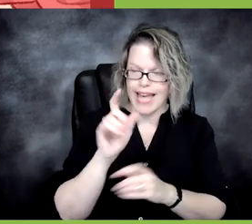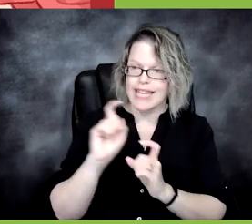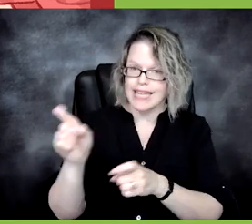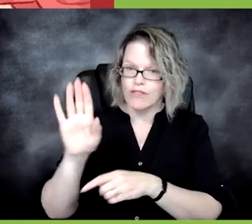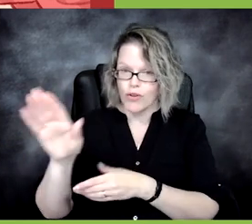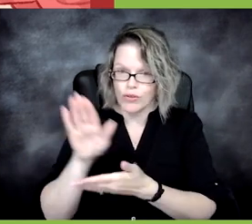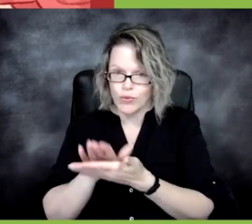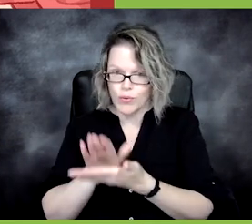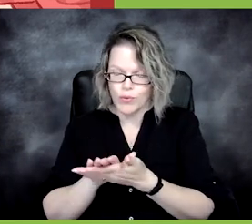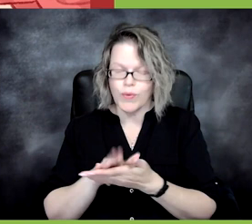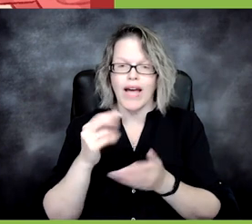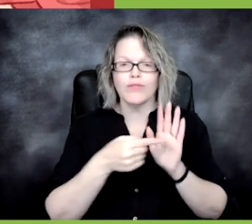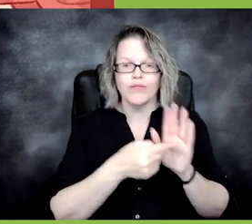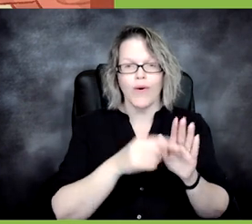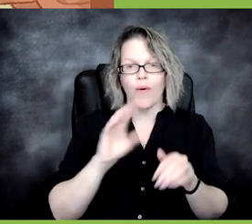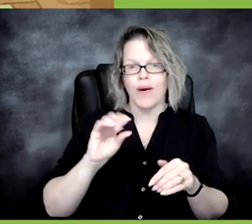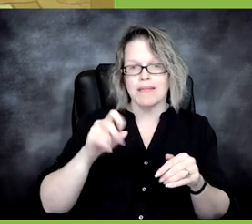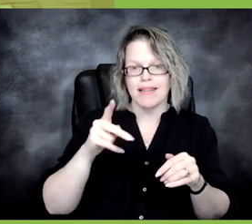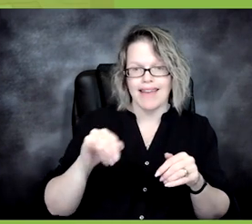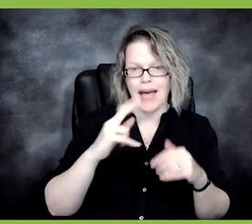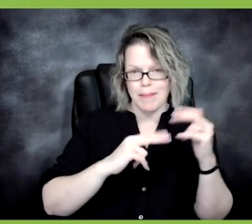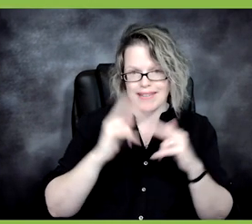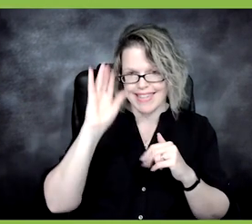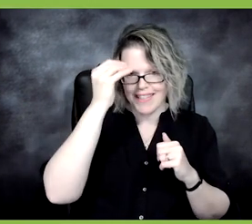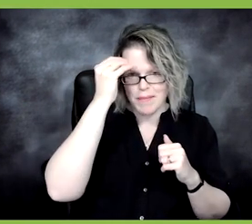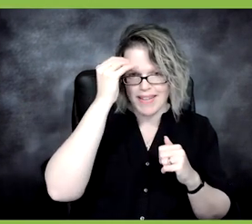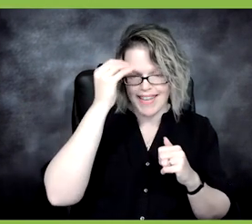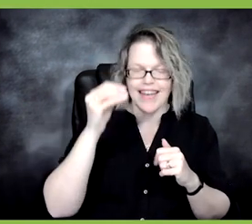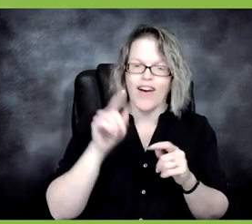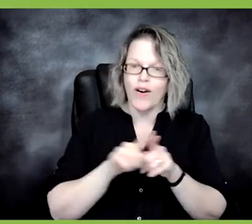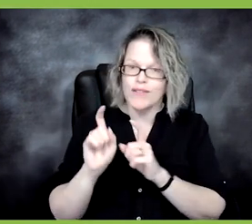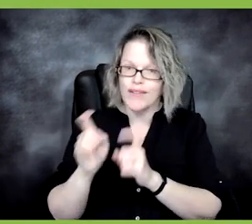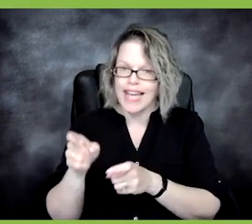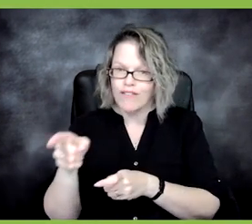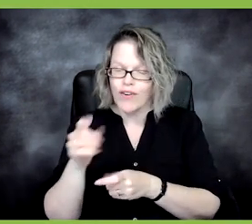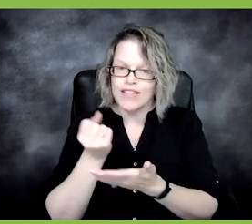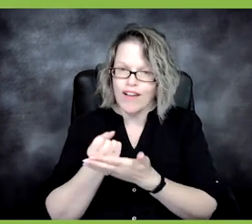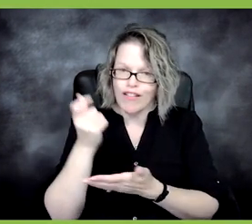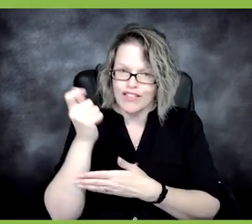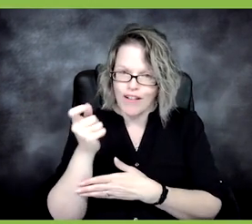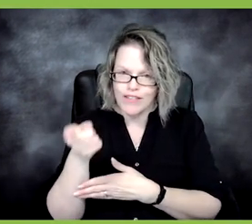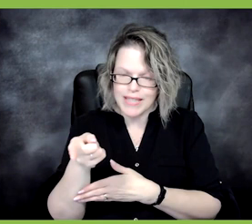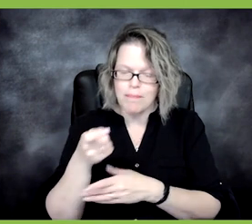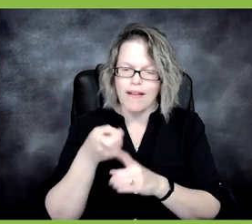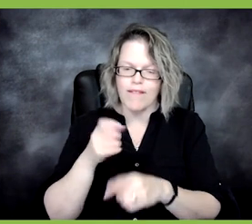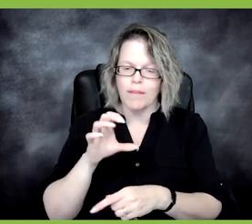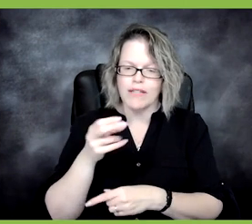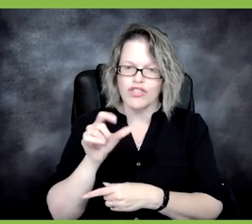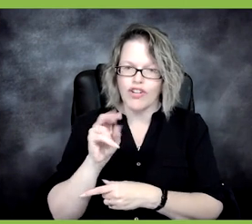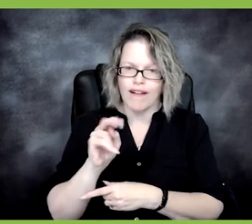on display at the OSPI building in Olympia. Rebecca has also been awarded a scholarship given in honor of Charlene Dixon,